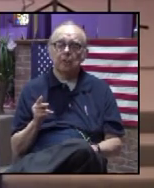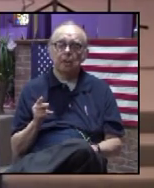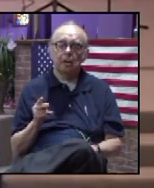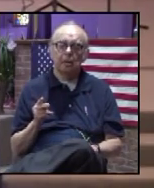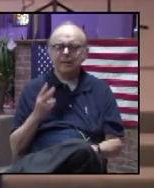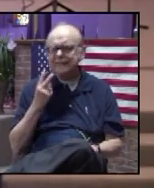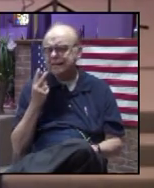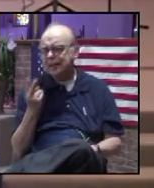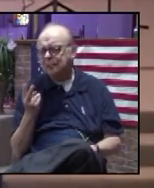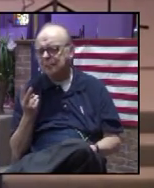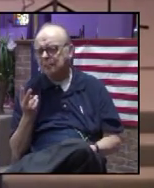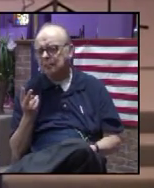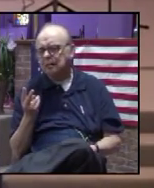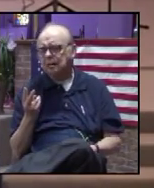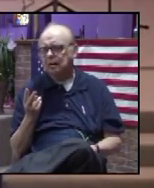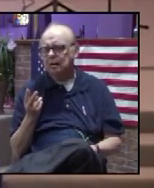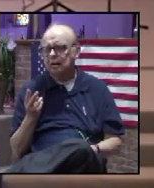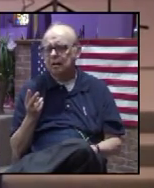See,